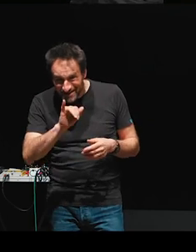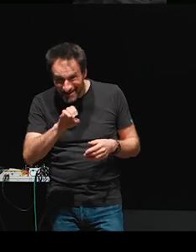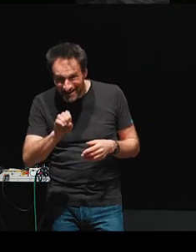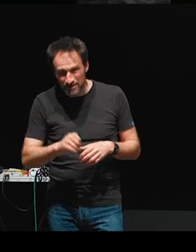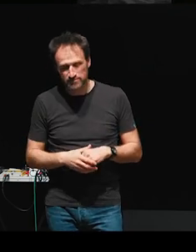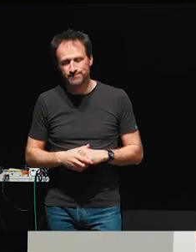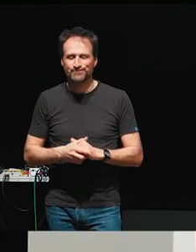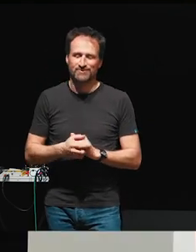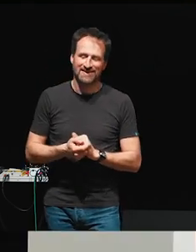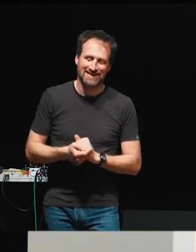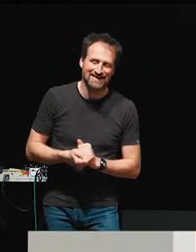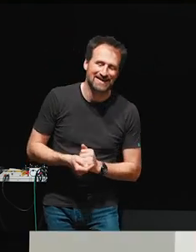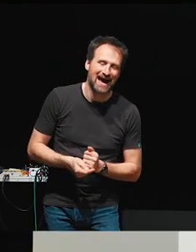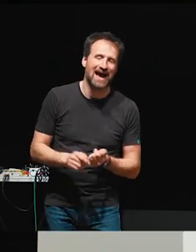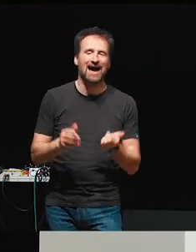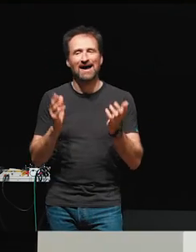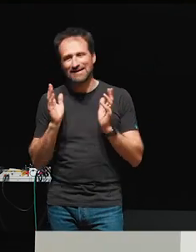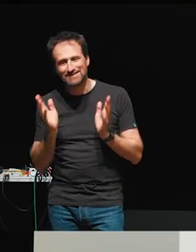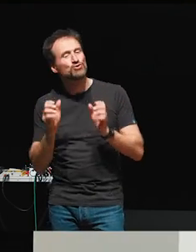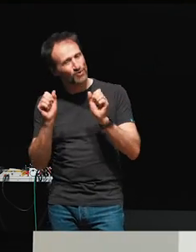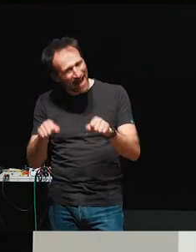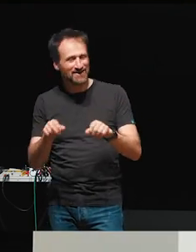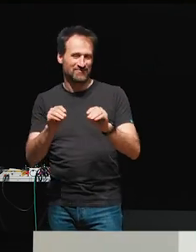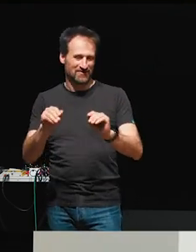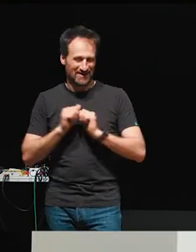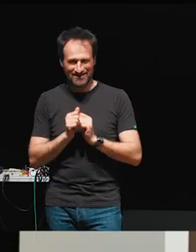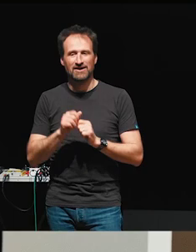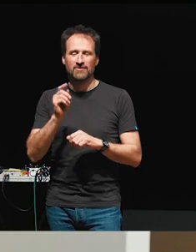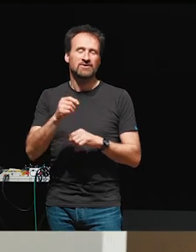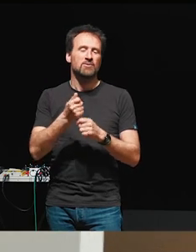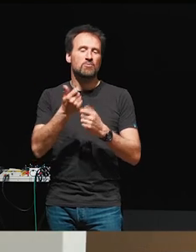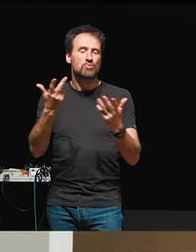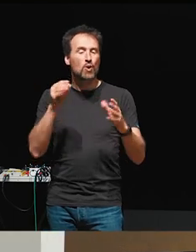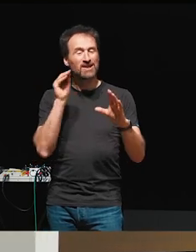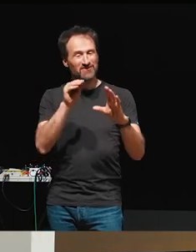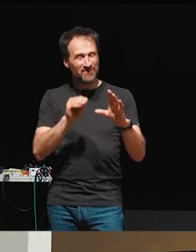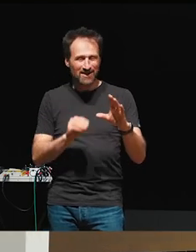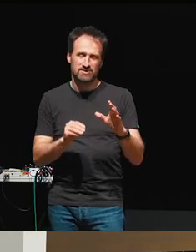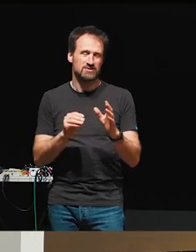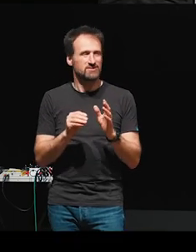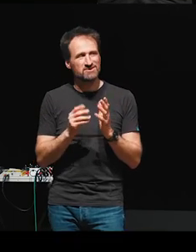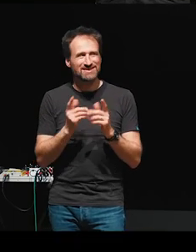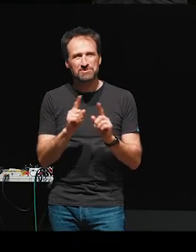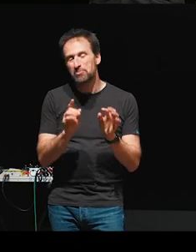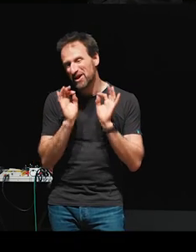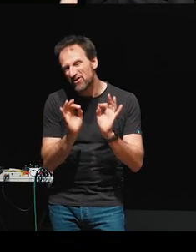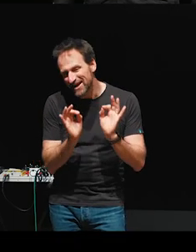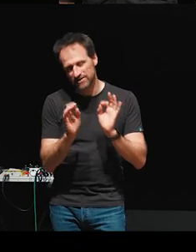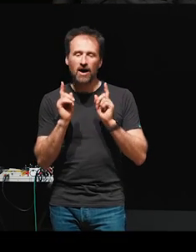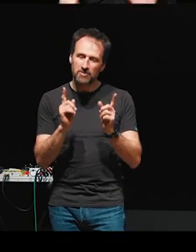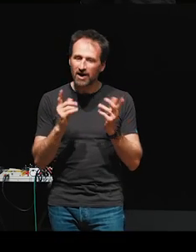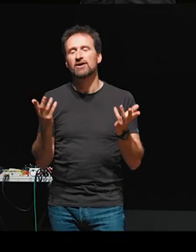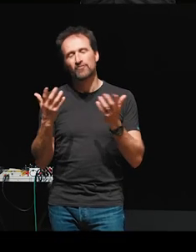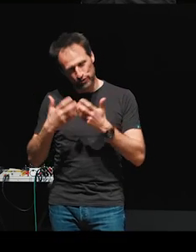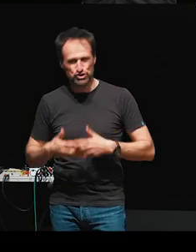are not perfect, and of course, you have to arrange yourself with those polyfills. But when you do this and when you start to test early